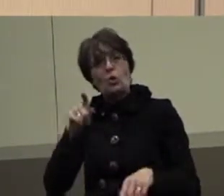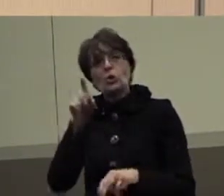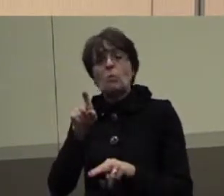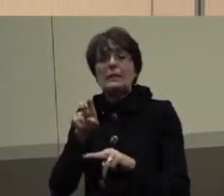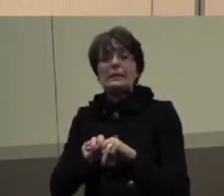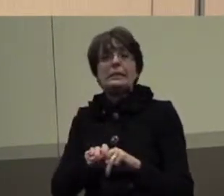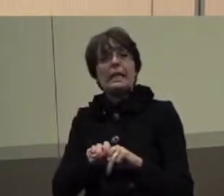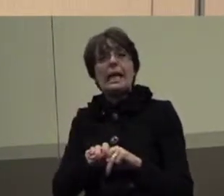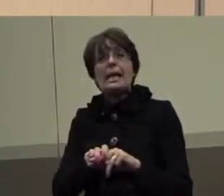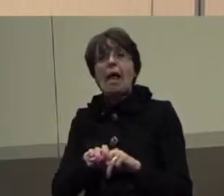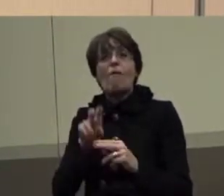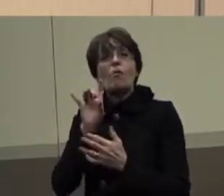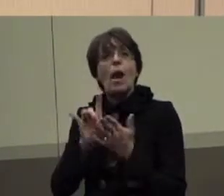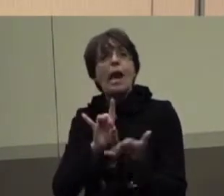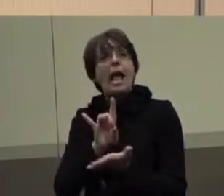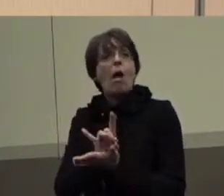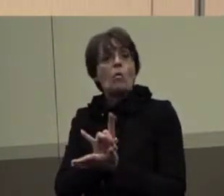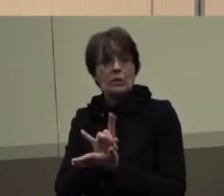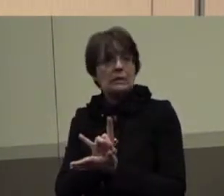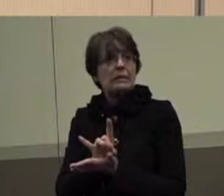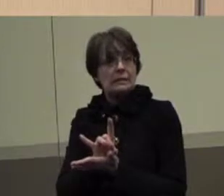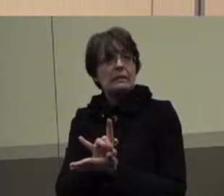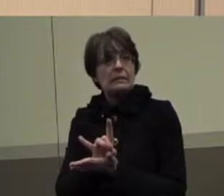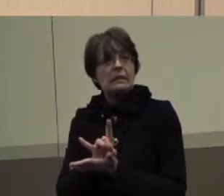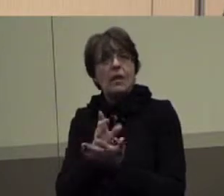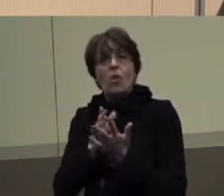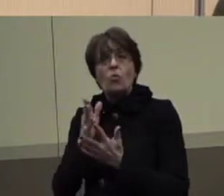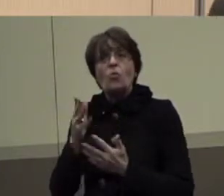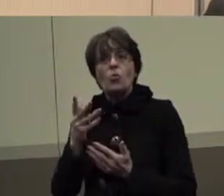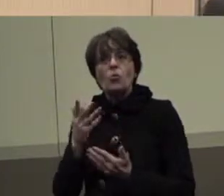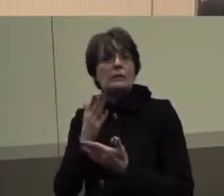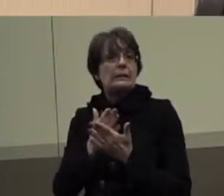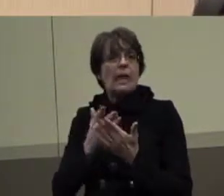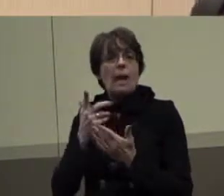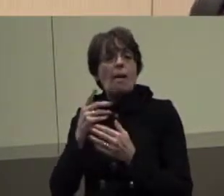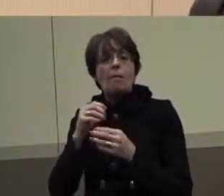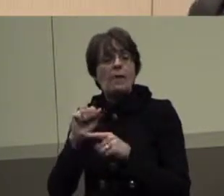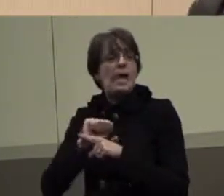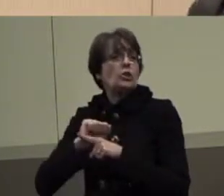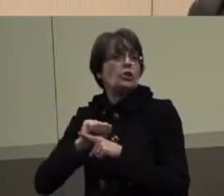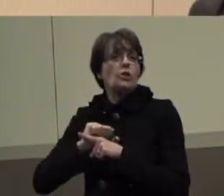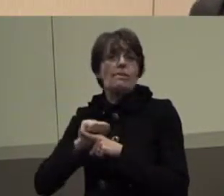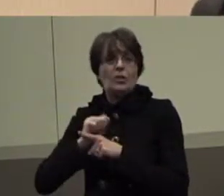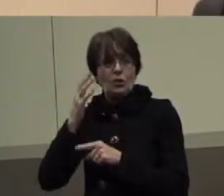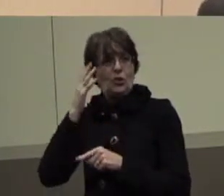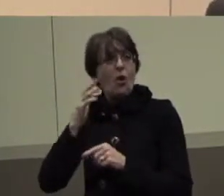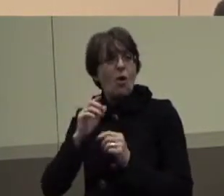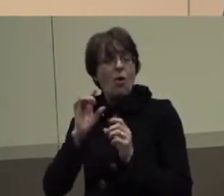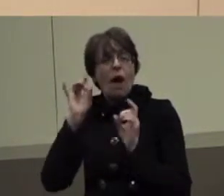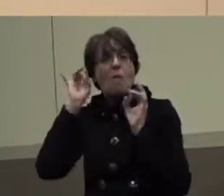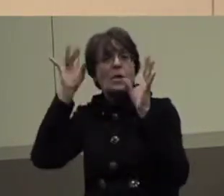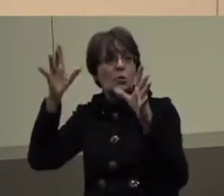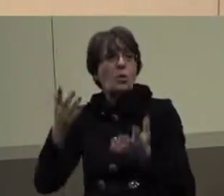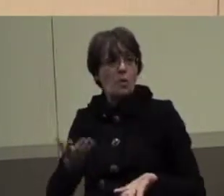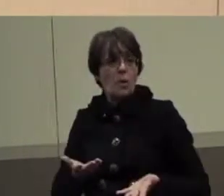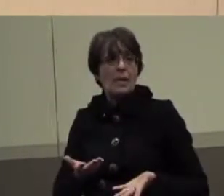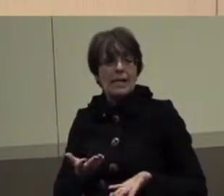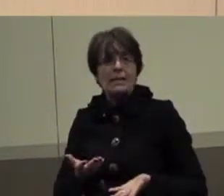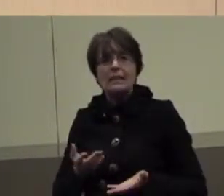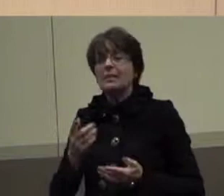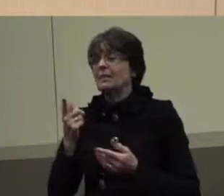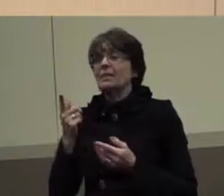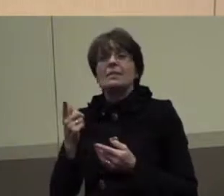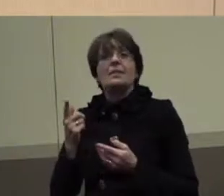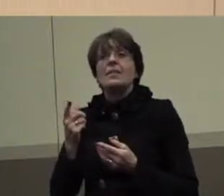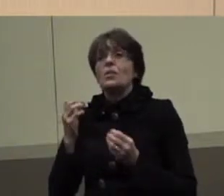sit on this now for 8 hours through a some kind of in-service or something. You know how miserable it is for you. Nobody